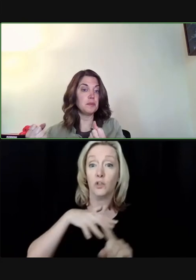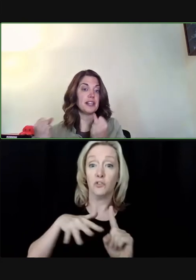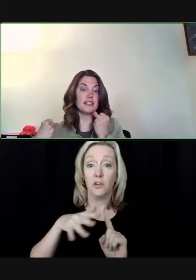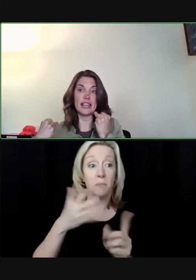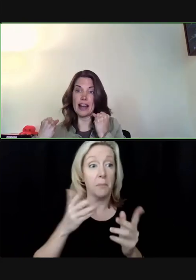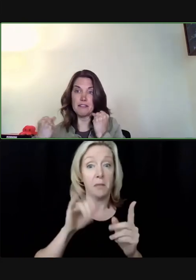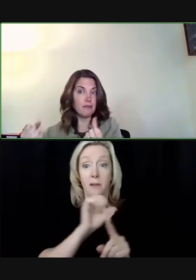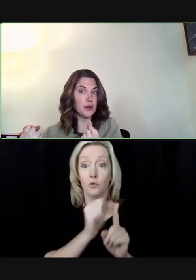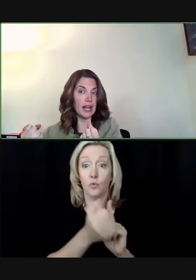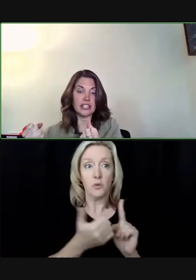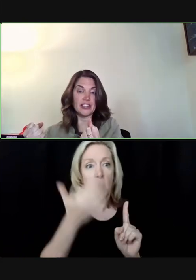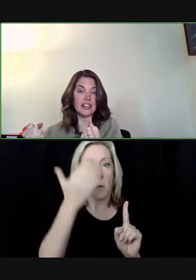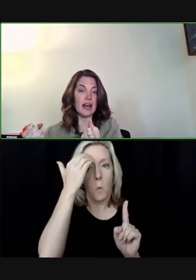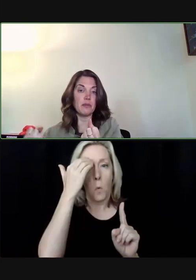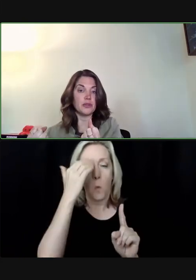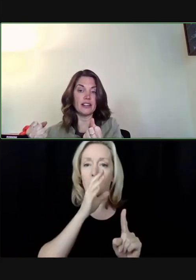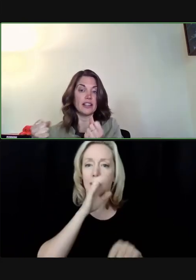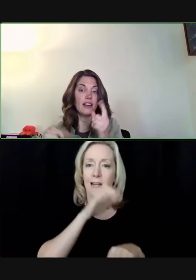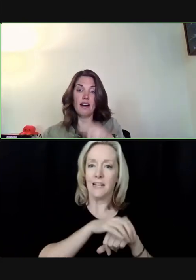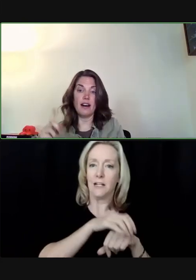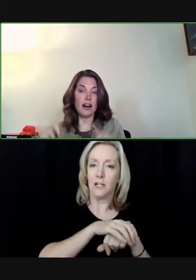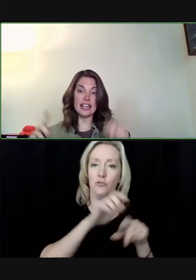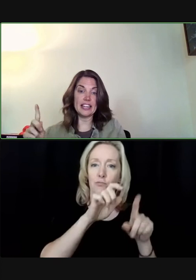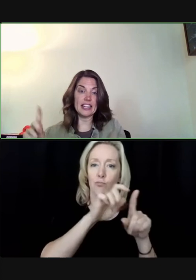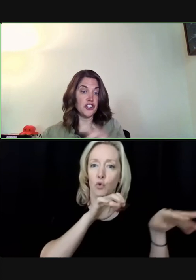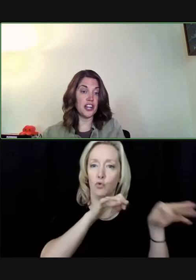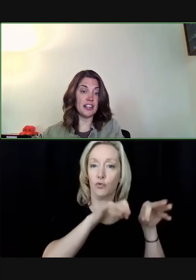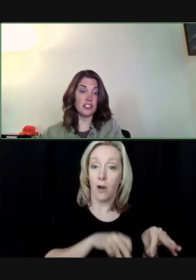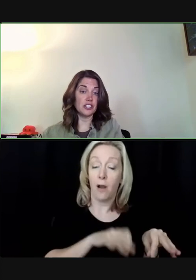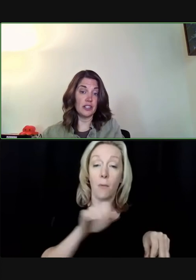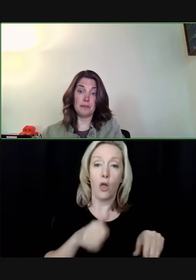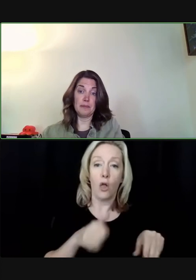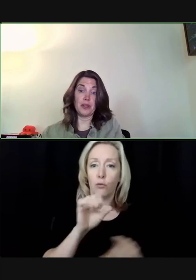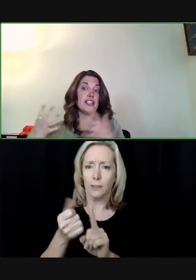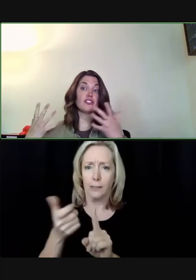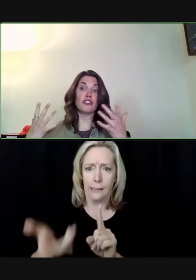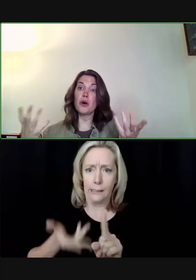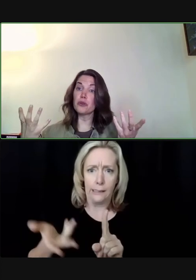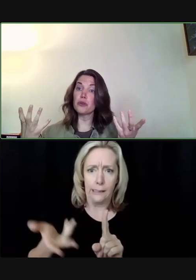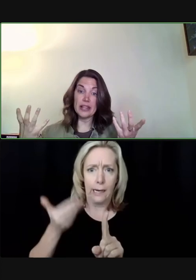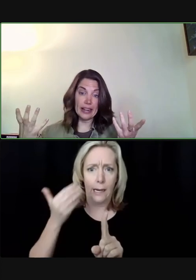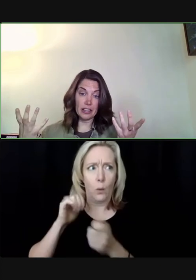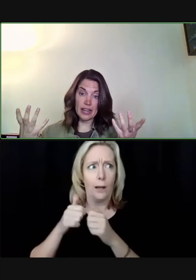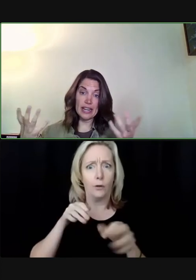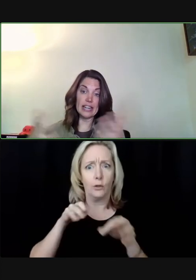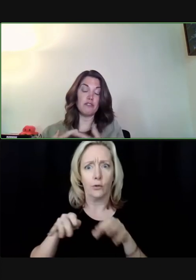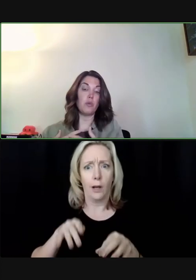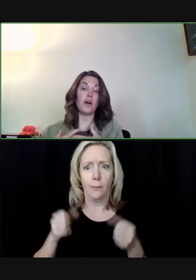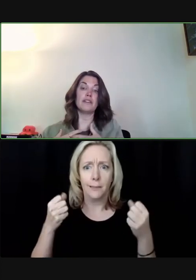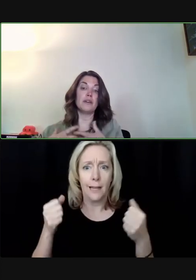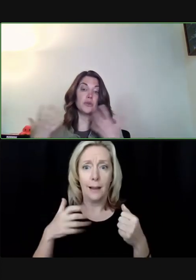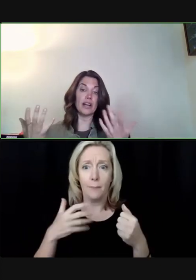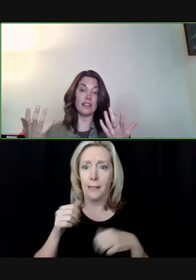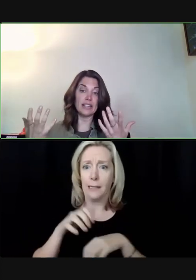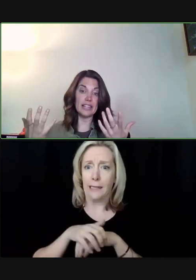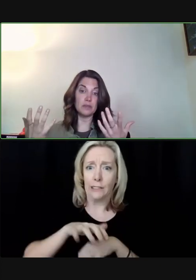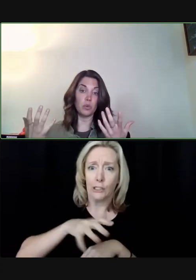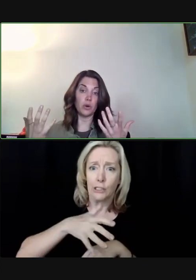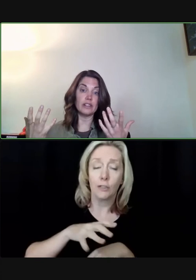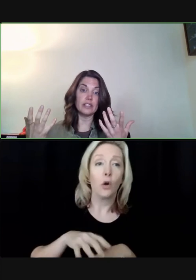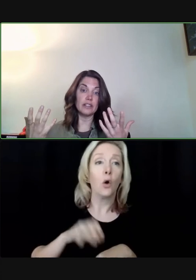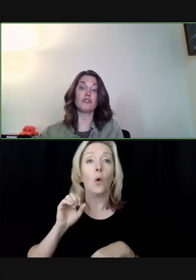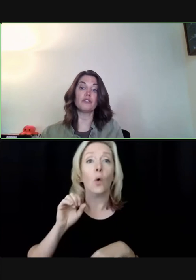other times because they have that vocabulary in that modality. It can change based on their motor planning, right? If one